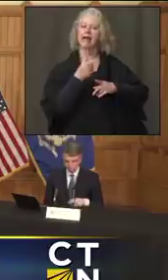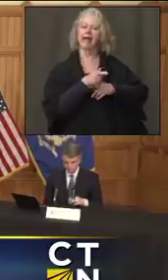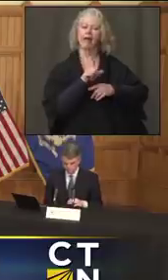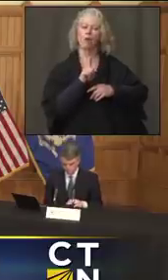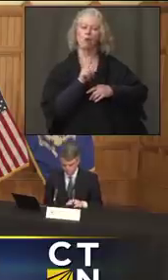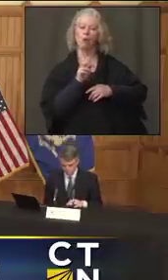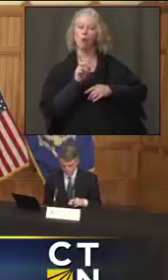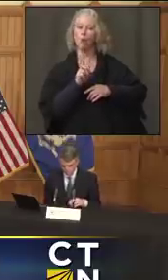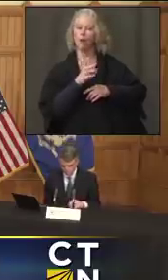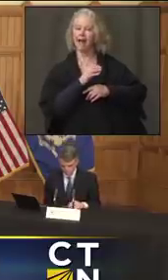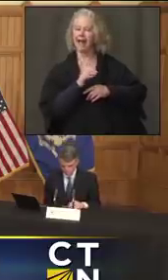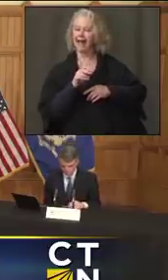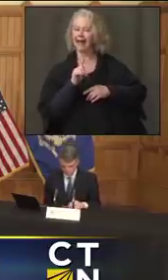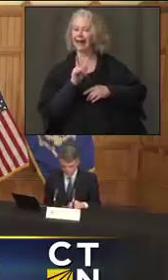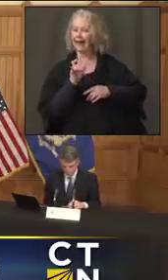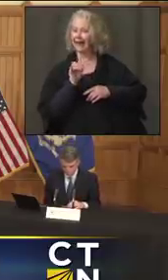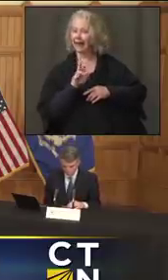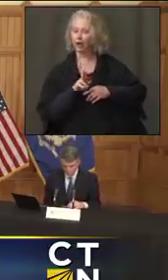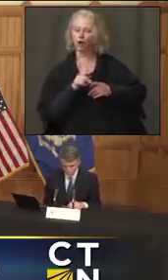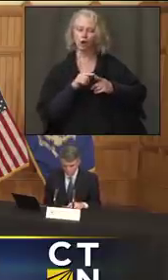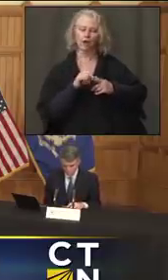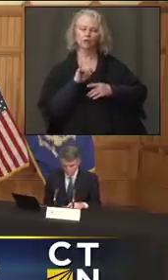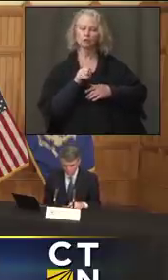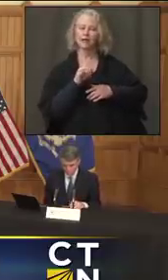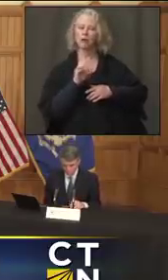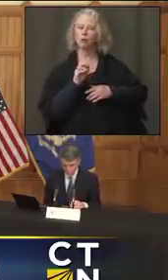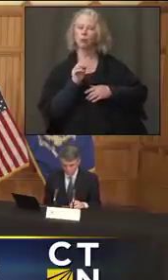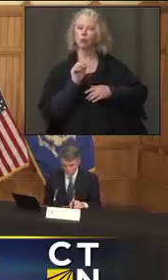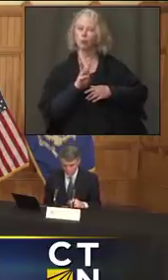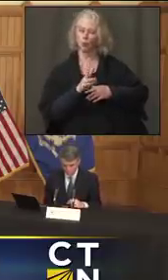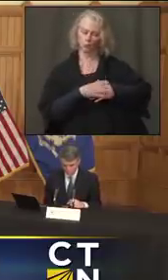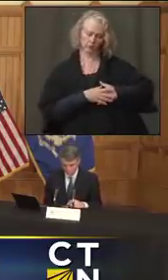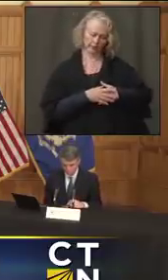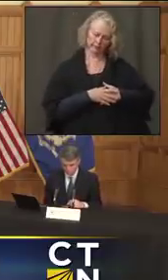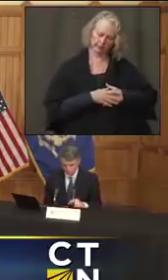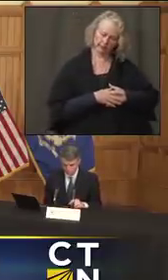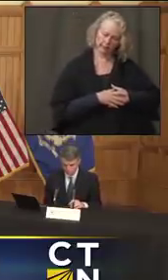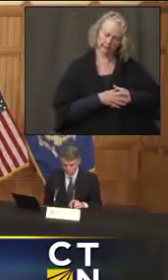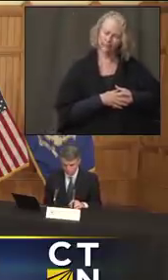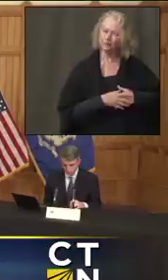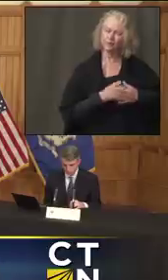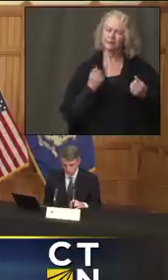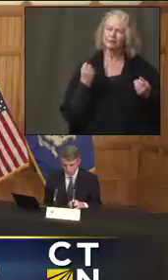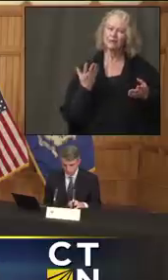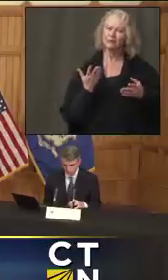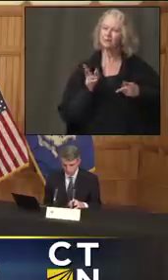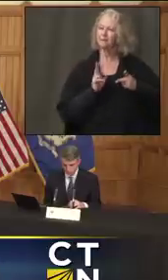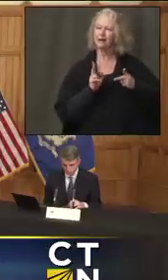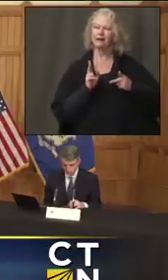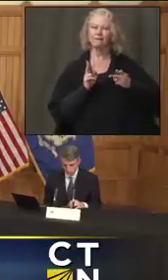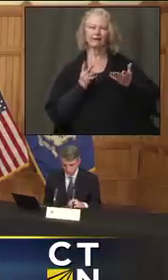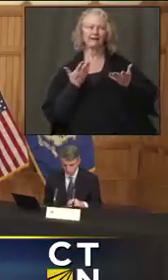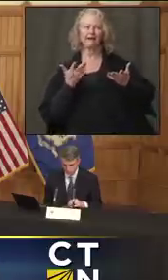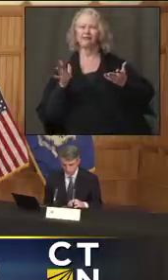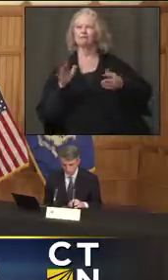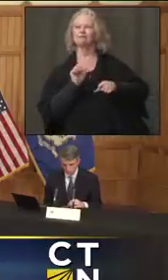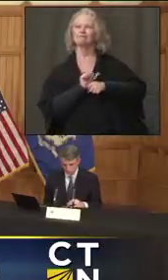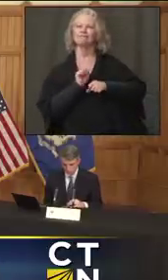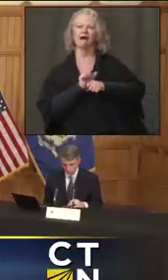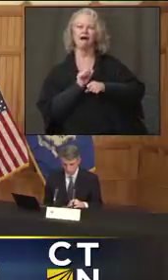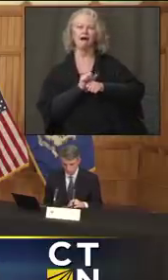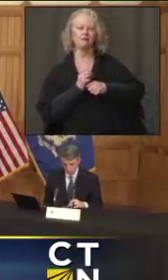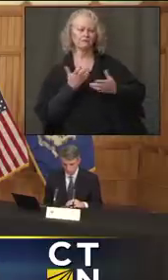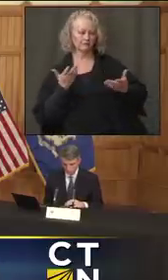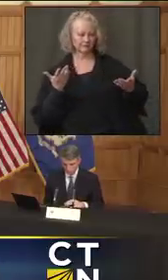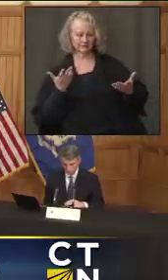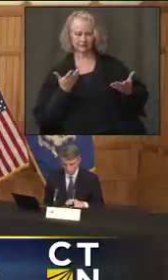and J. Crew are at risk in the same mall. With so many jobs in retail, how do you, Governor,